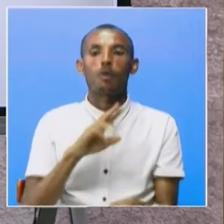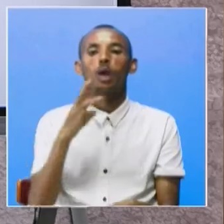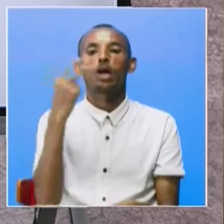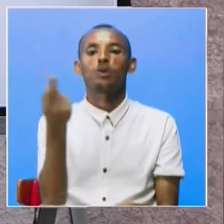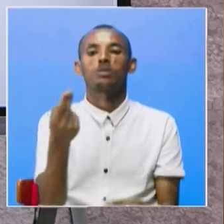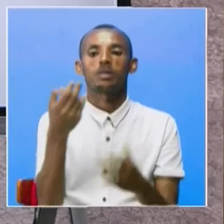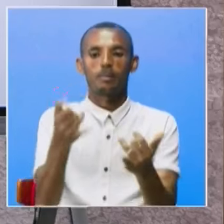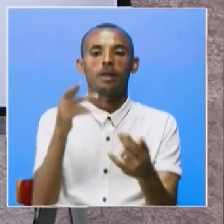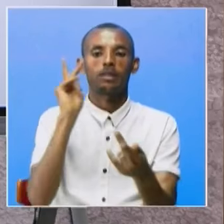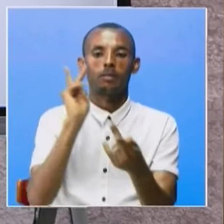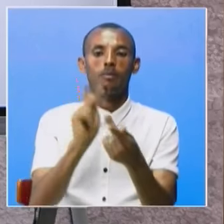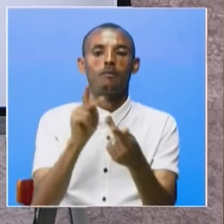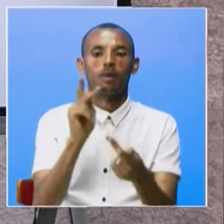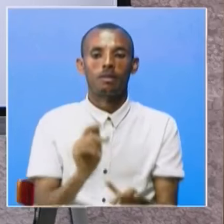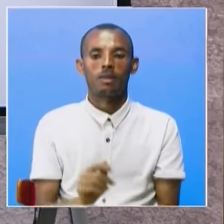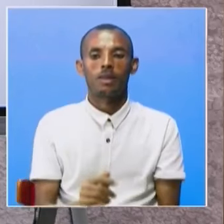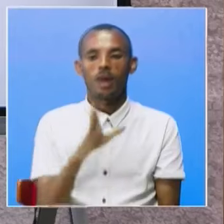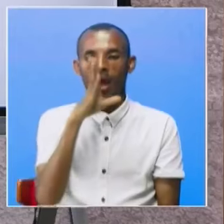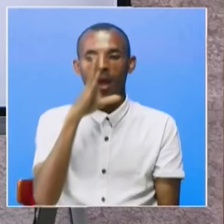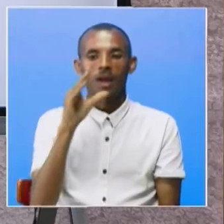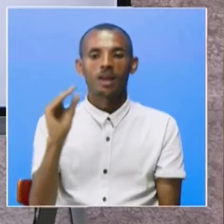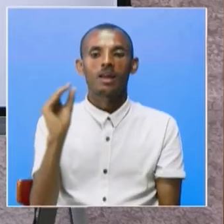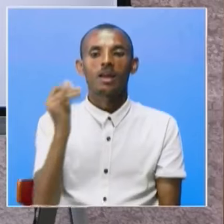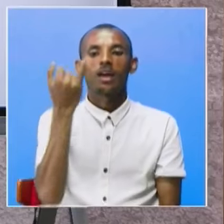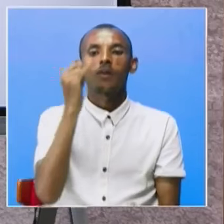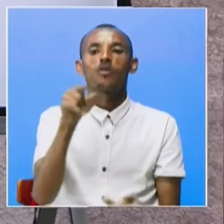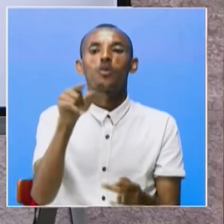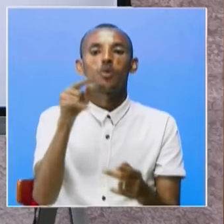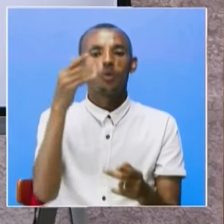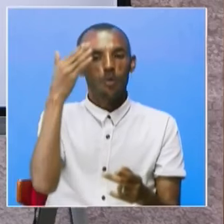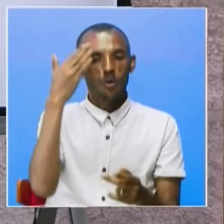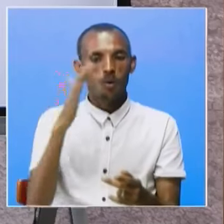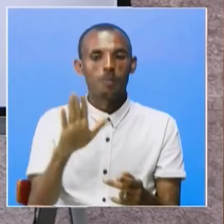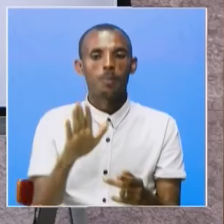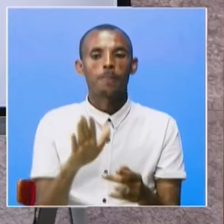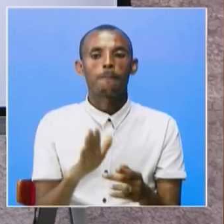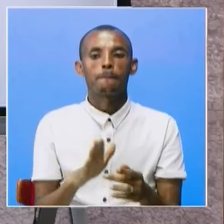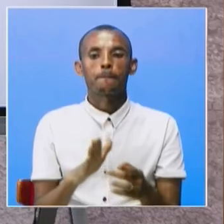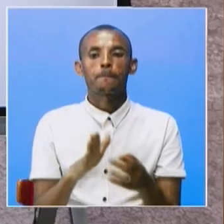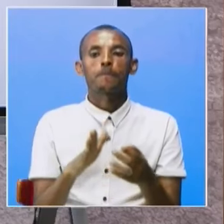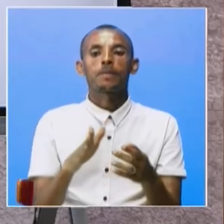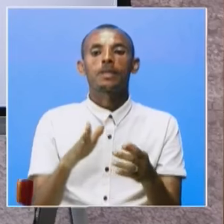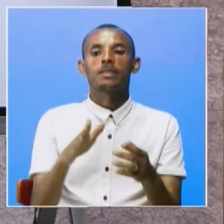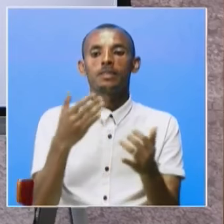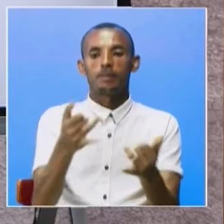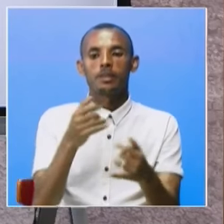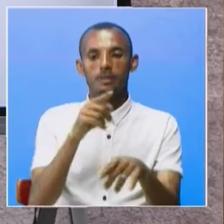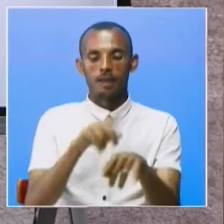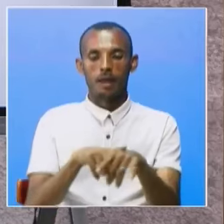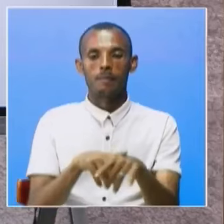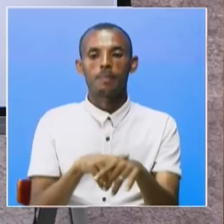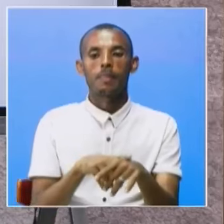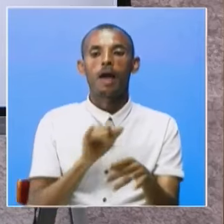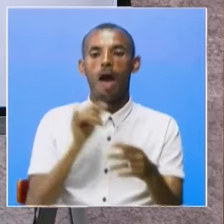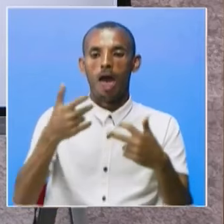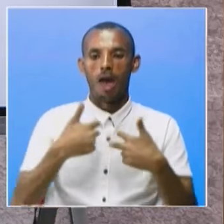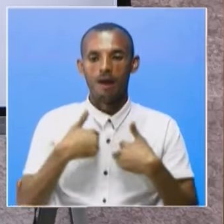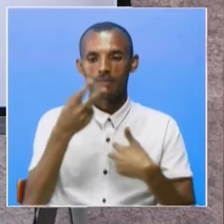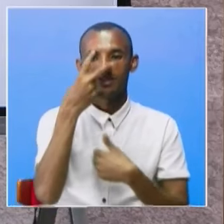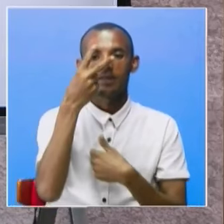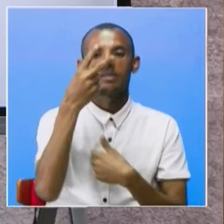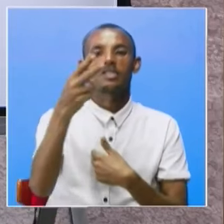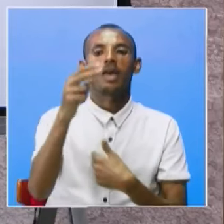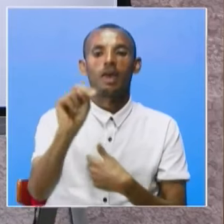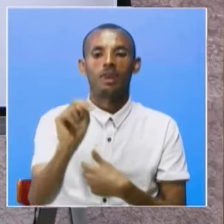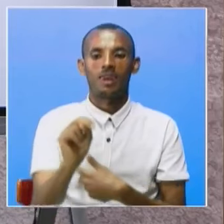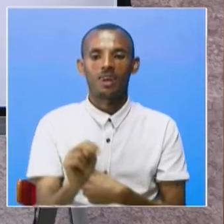present perfect, right? And if you know the specific time of happening, for example, if you say, I have seen